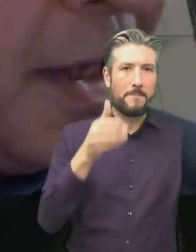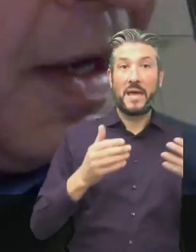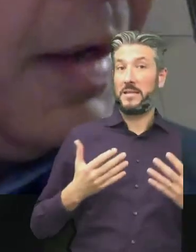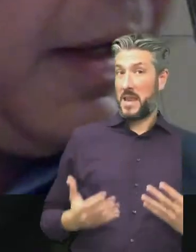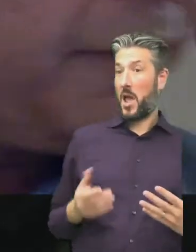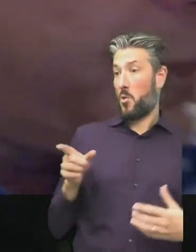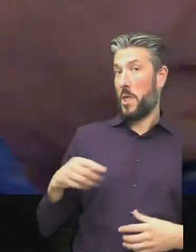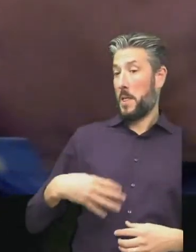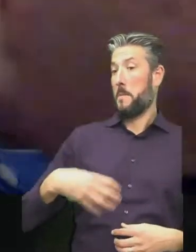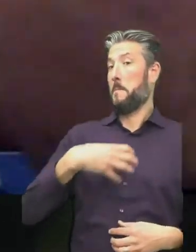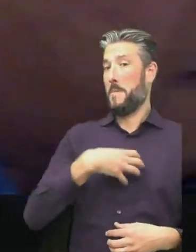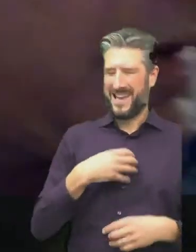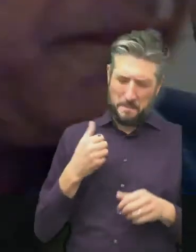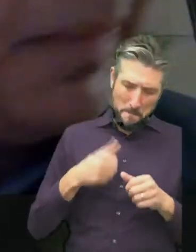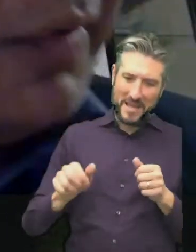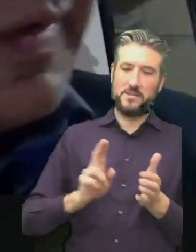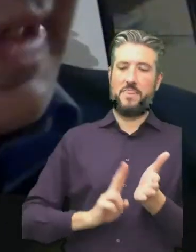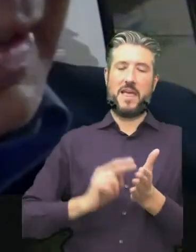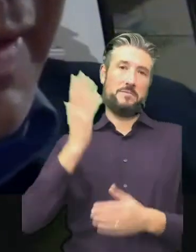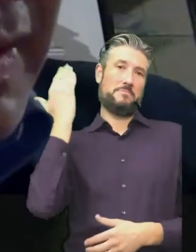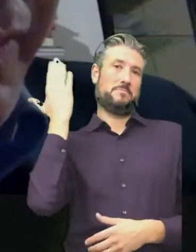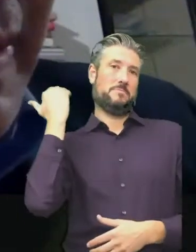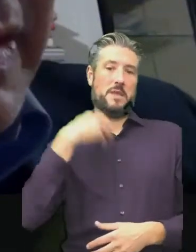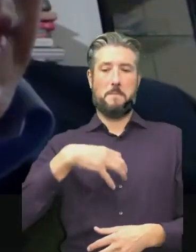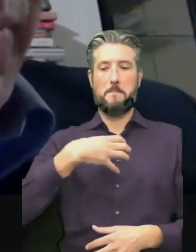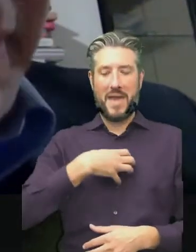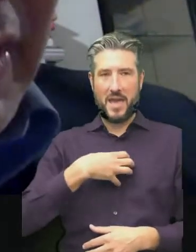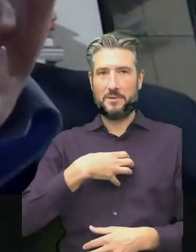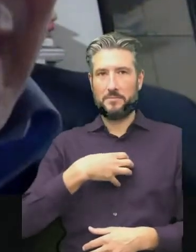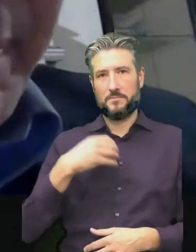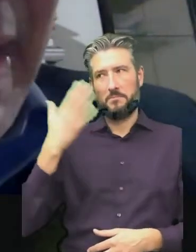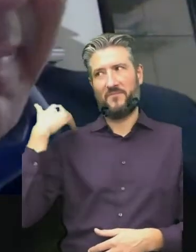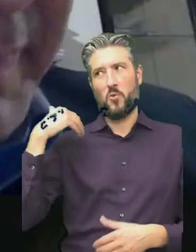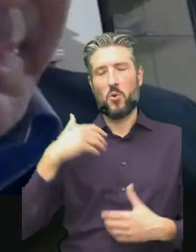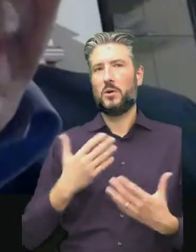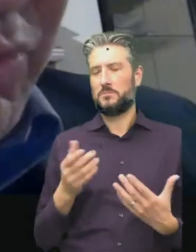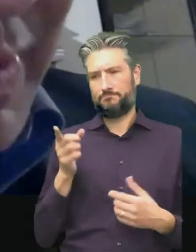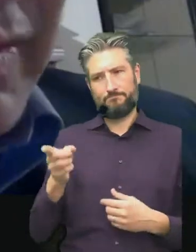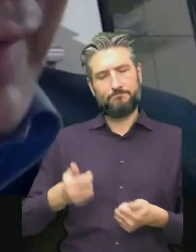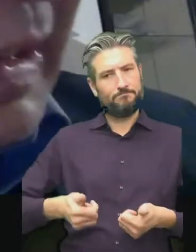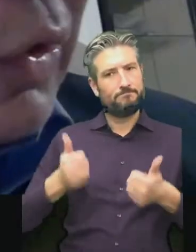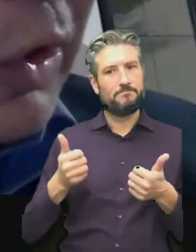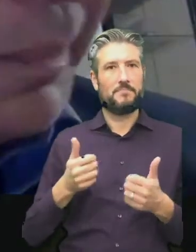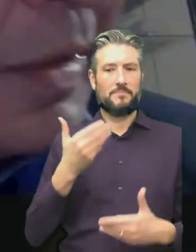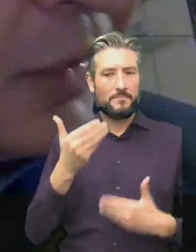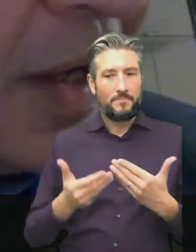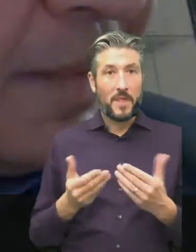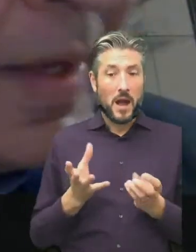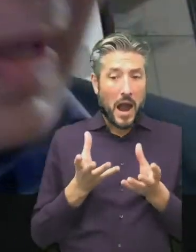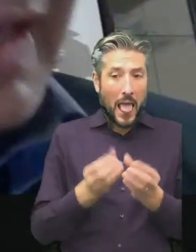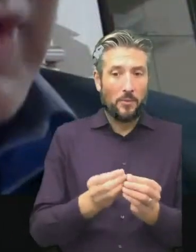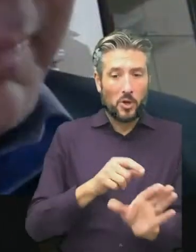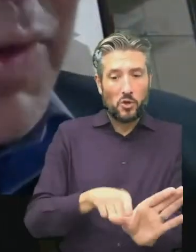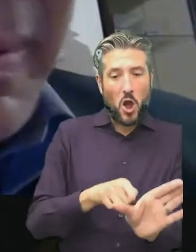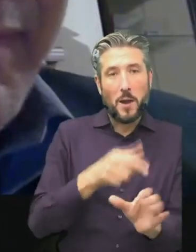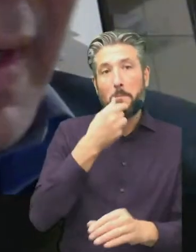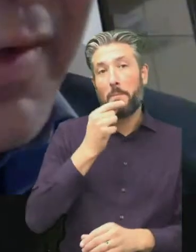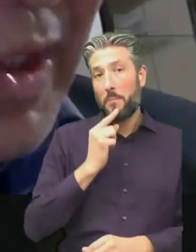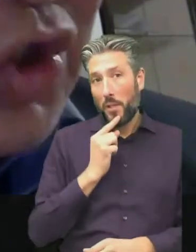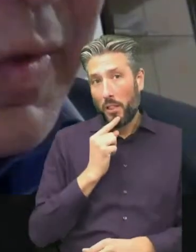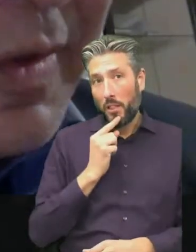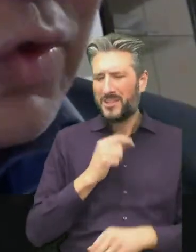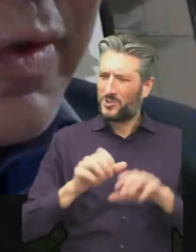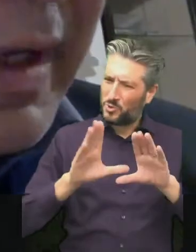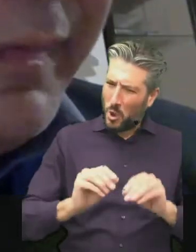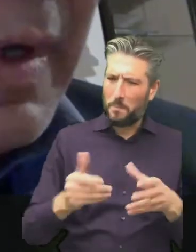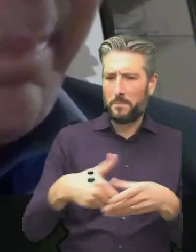years, of £45 million Young Londoners Fund to particularly help young people at risk of getting caught up in crime, establishment of violent